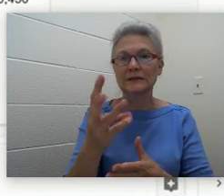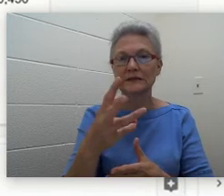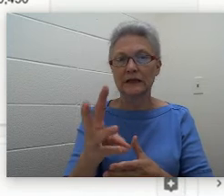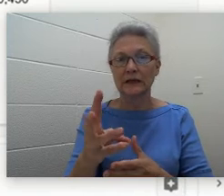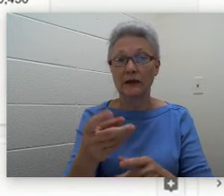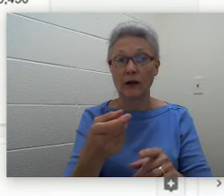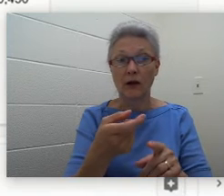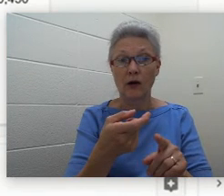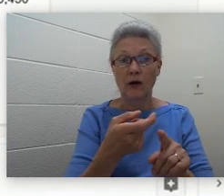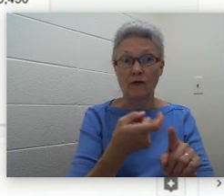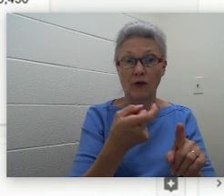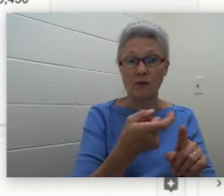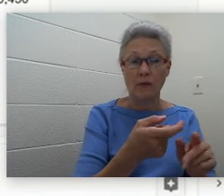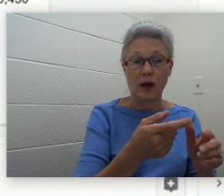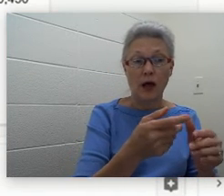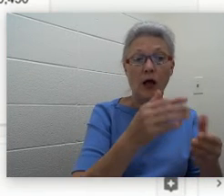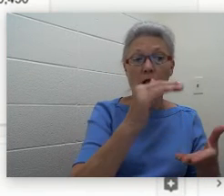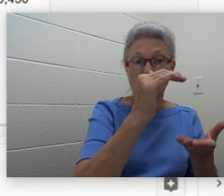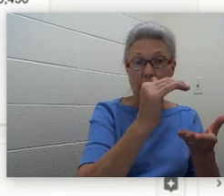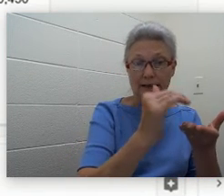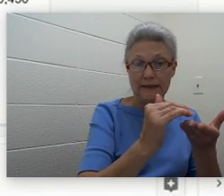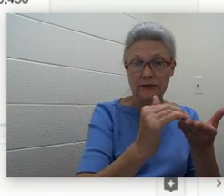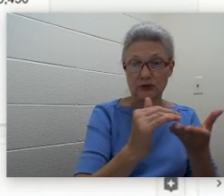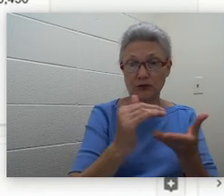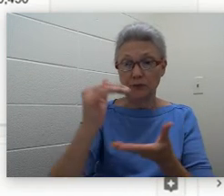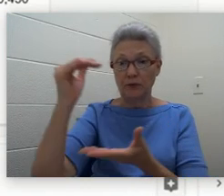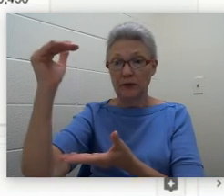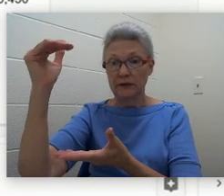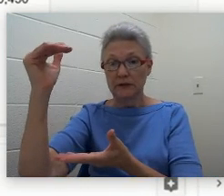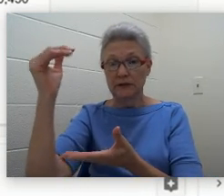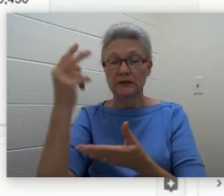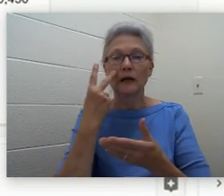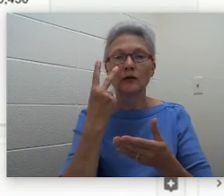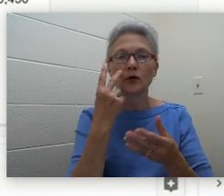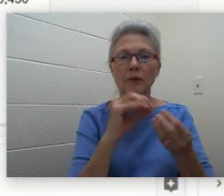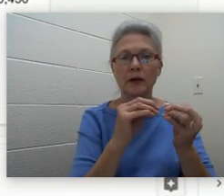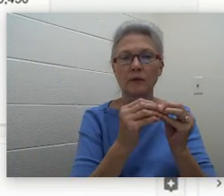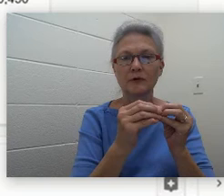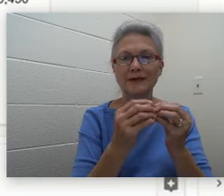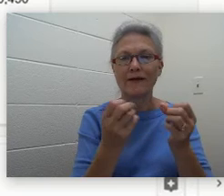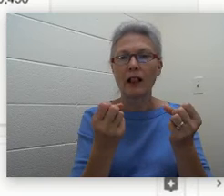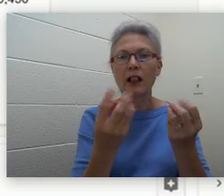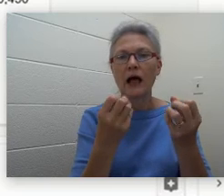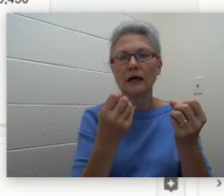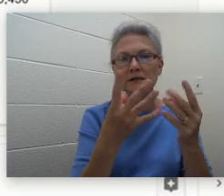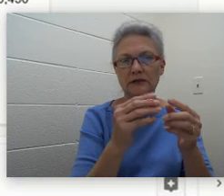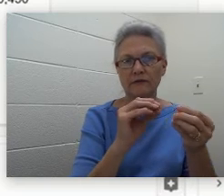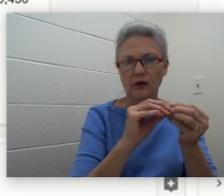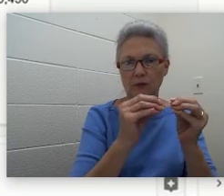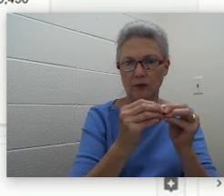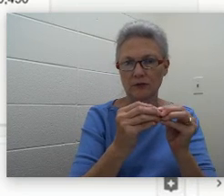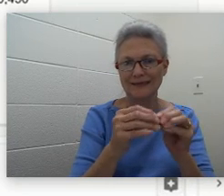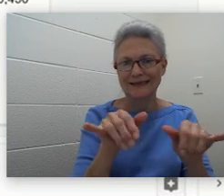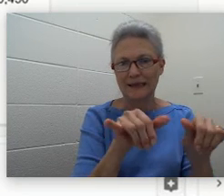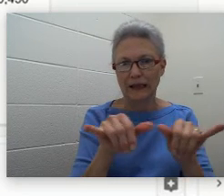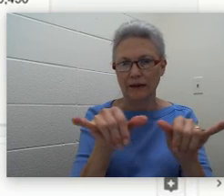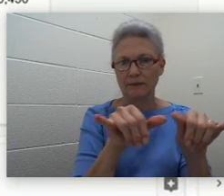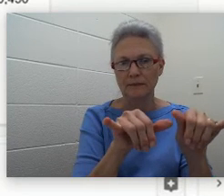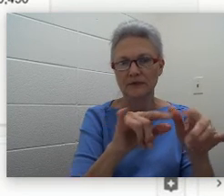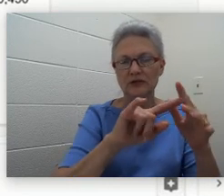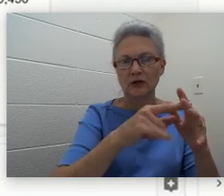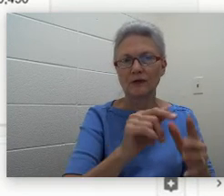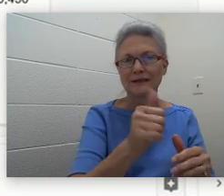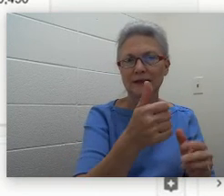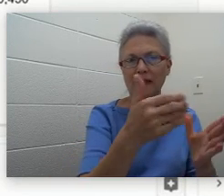10,416 from least to greatest. As I look at my numbers, I'm noticing that they have a lot of digits in common. Starting in the